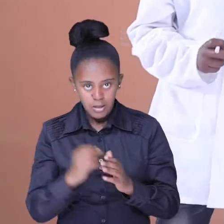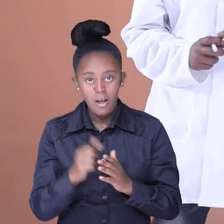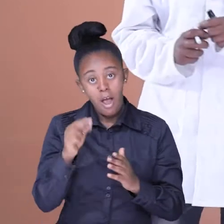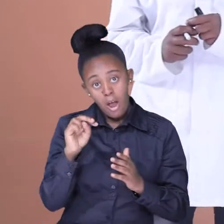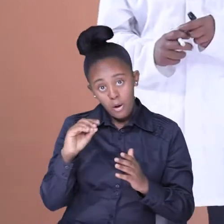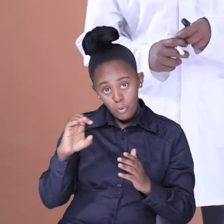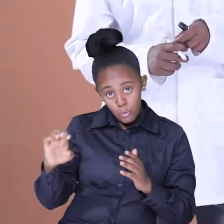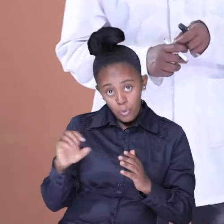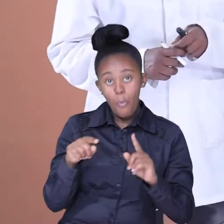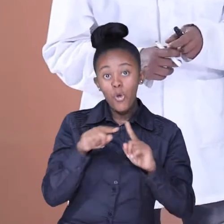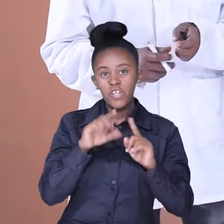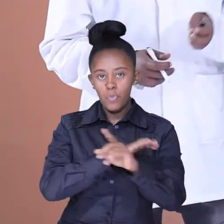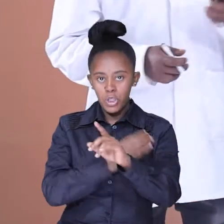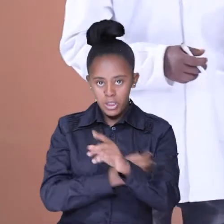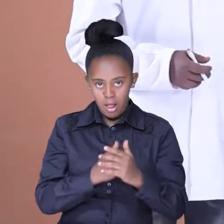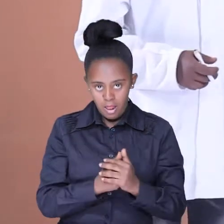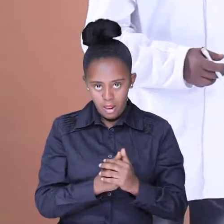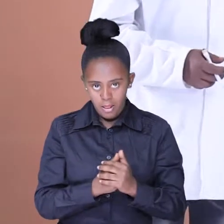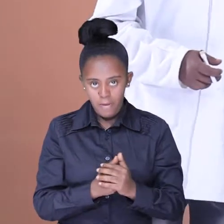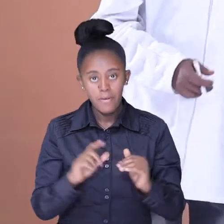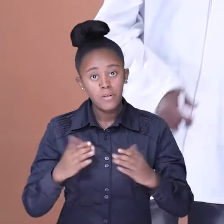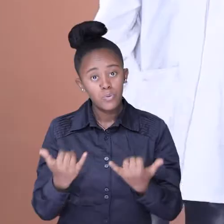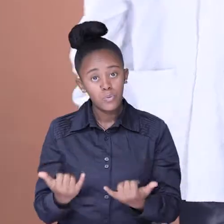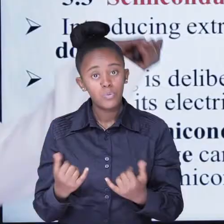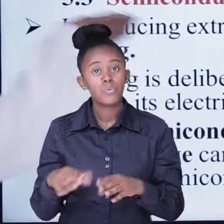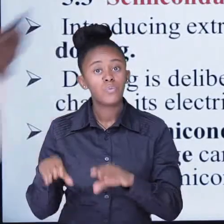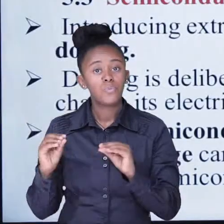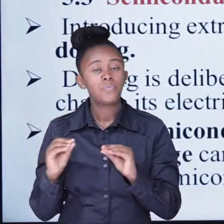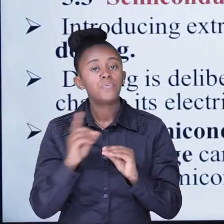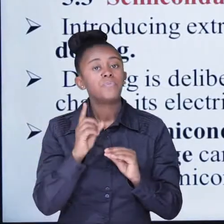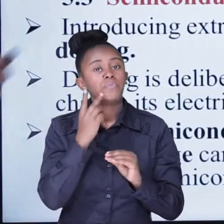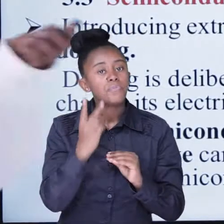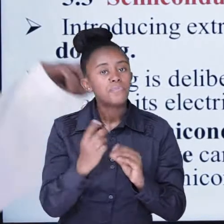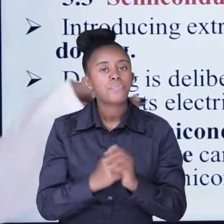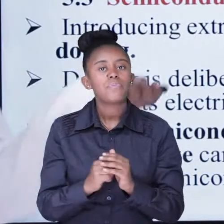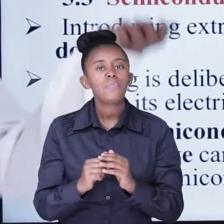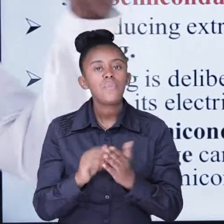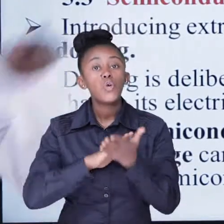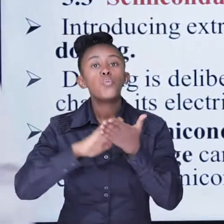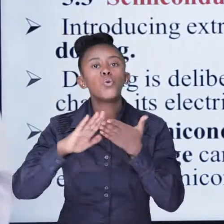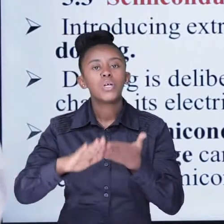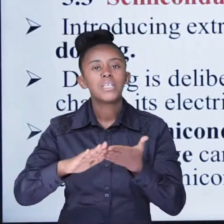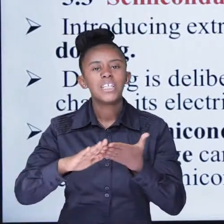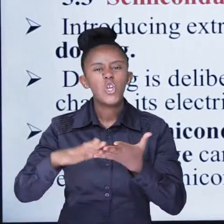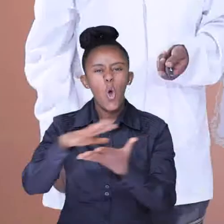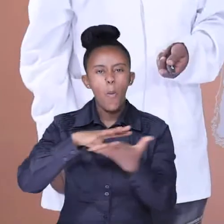anode is at a positive potential. Student, today we are going to see about semiconductor impurity